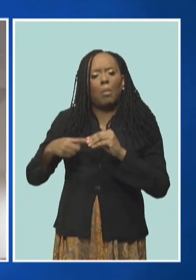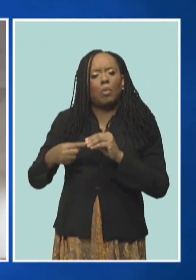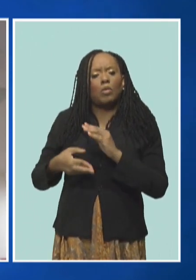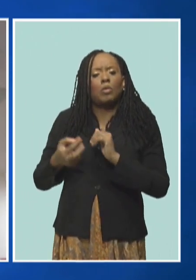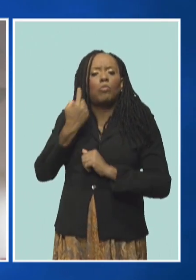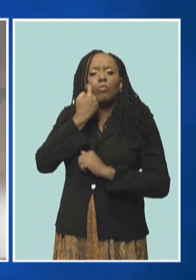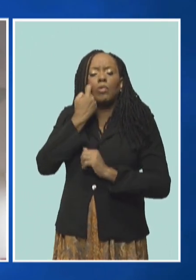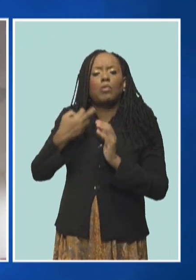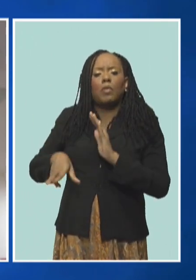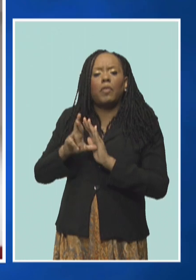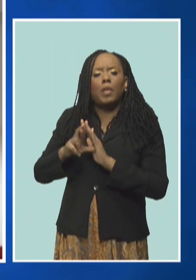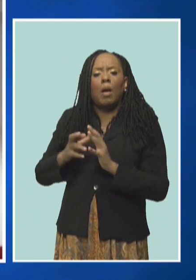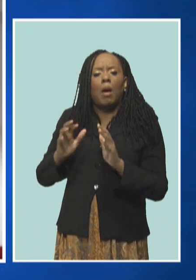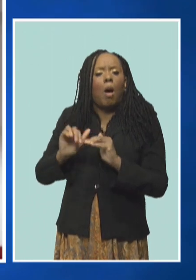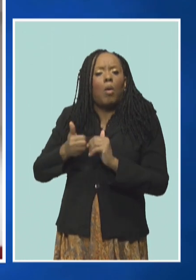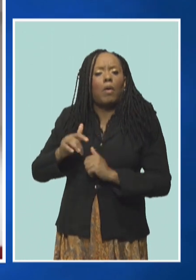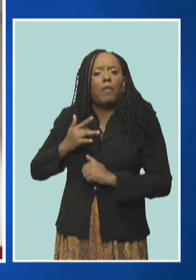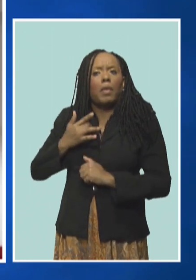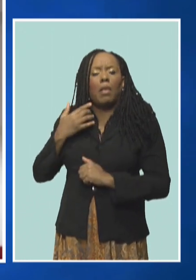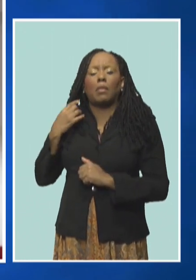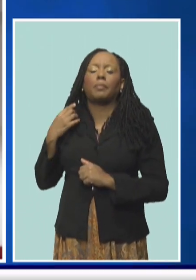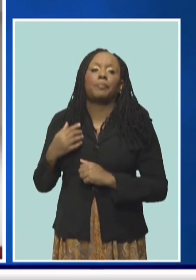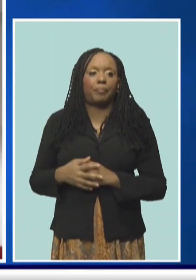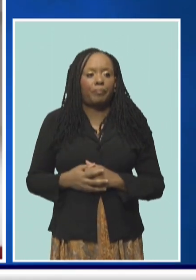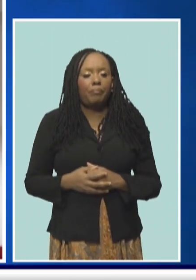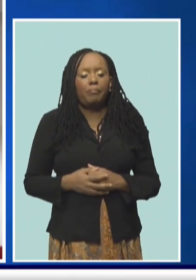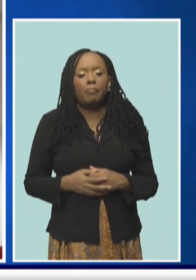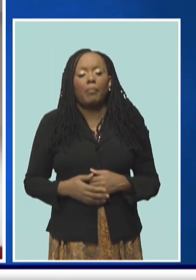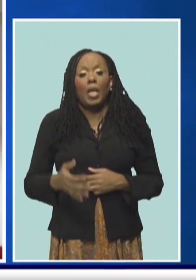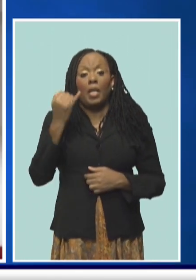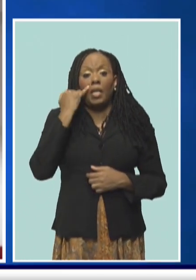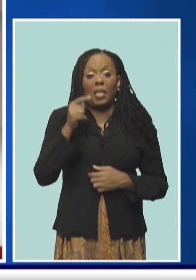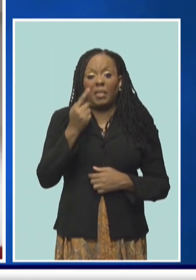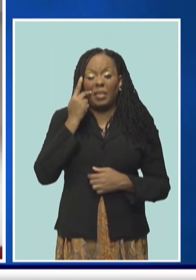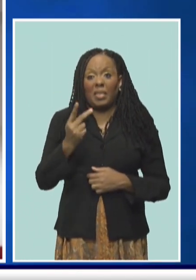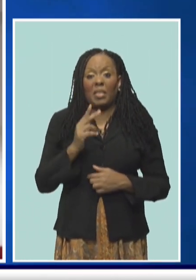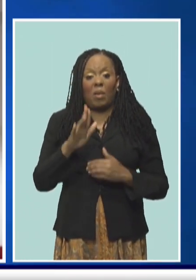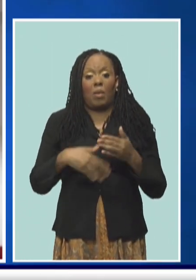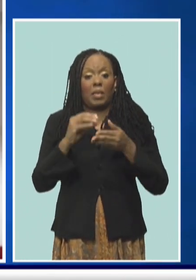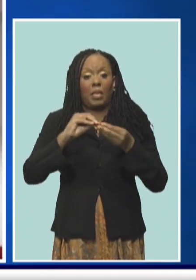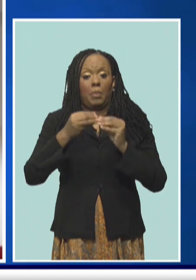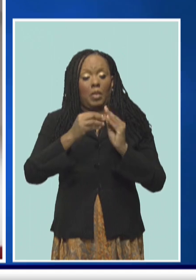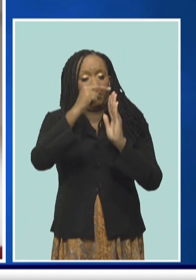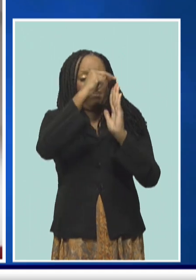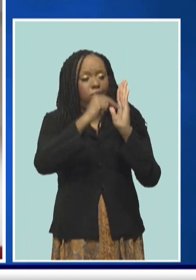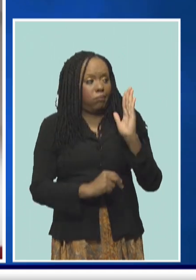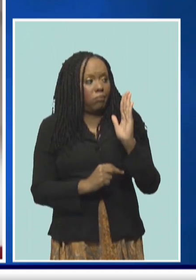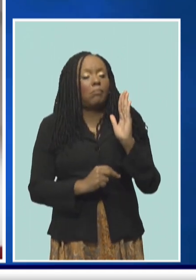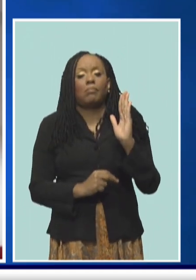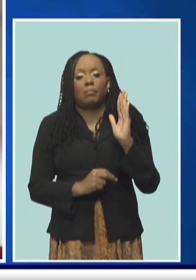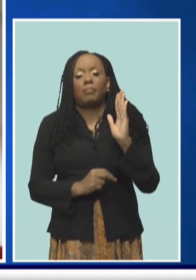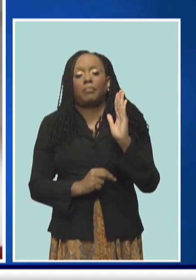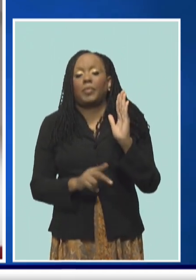Yes, so certainly, if one looks at the numbers being reported here today, this is as strong